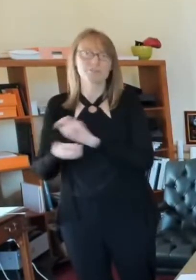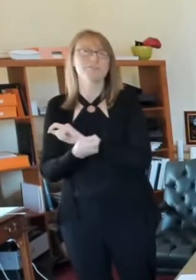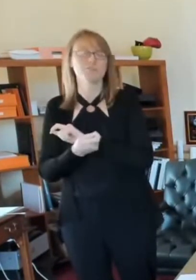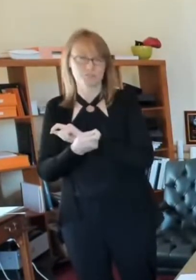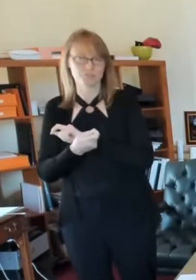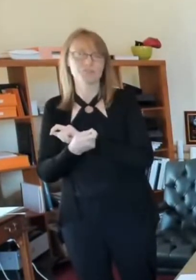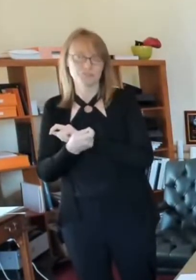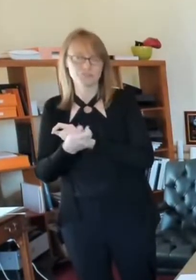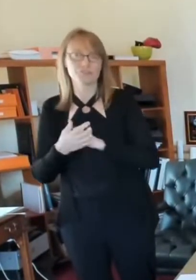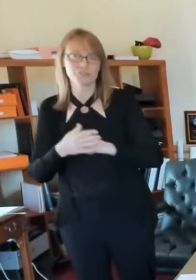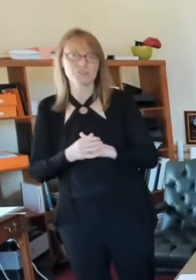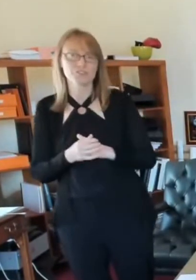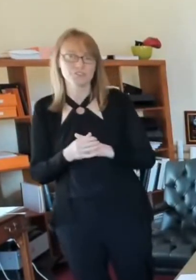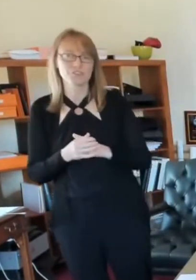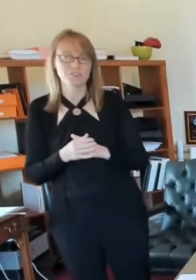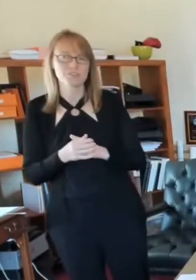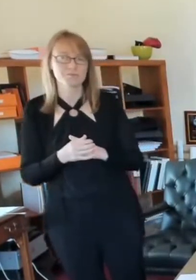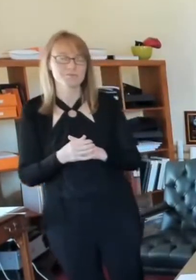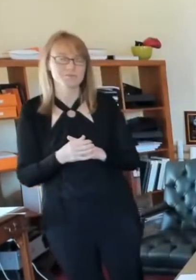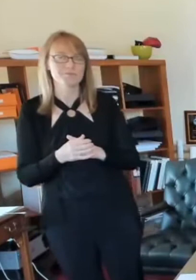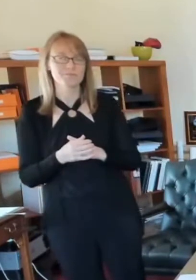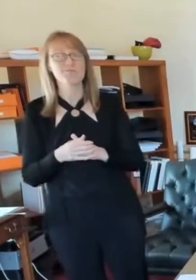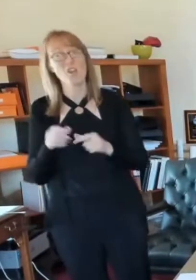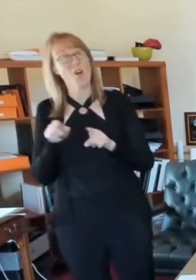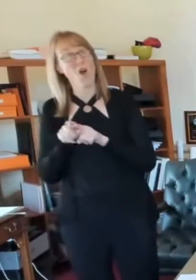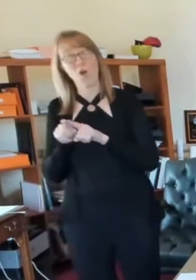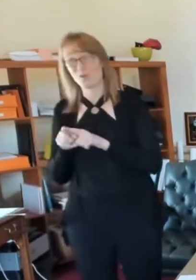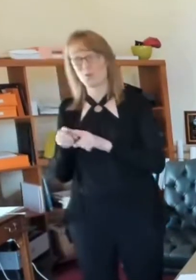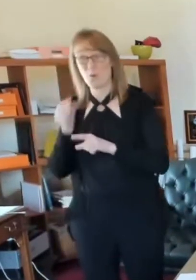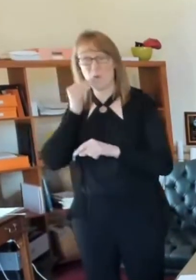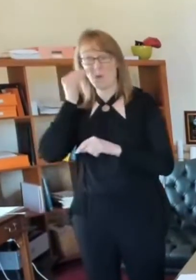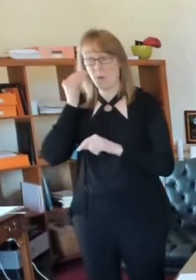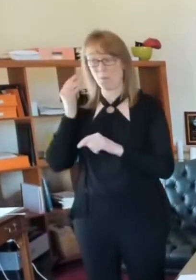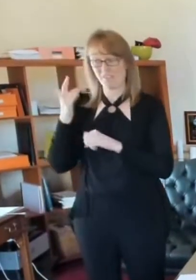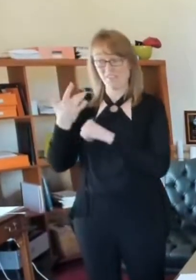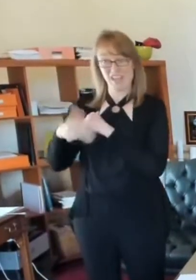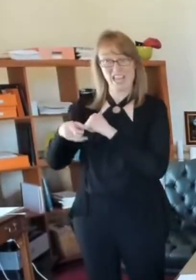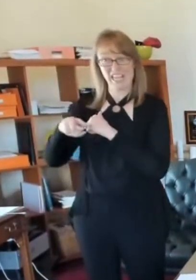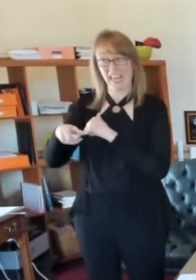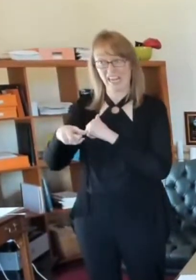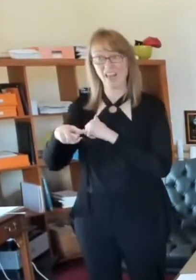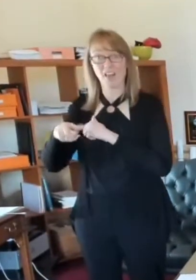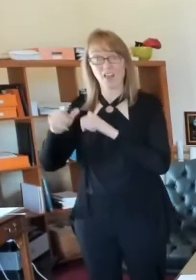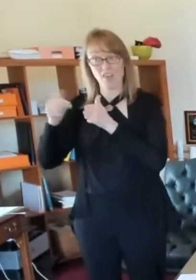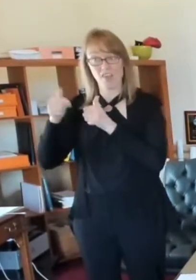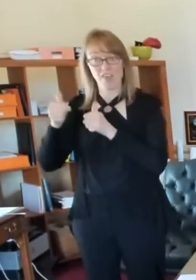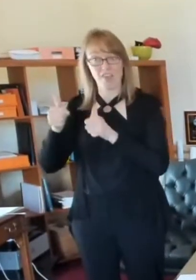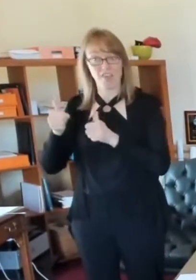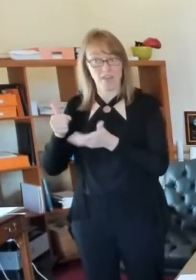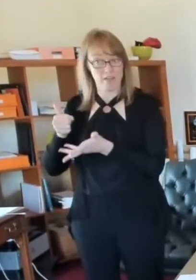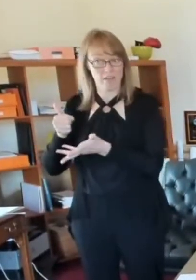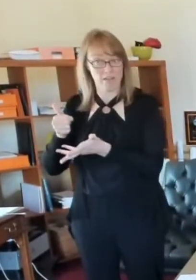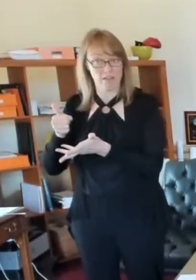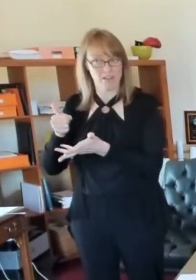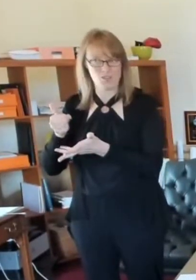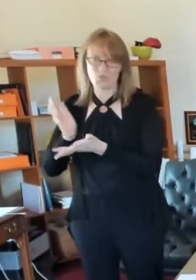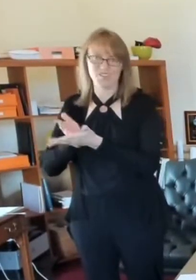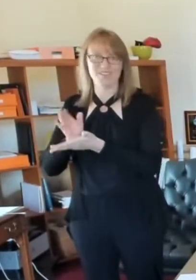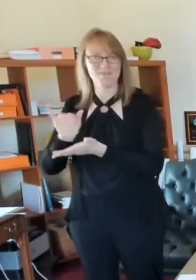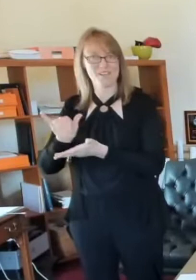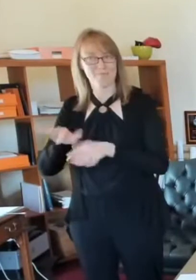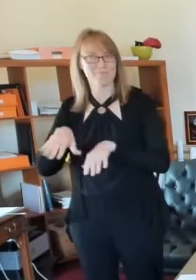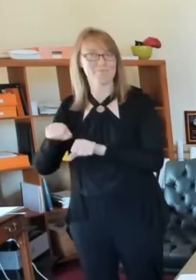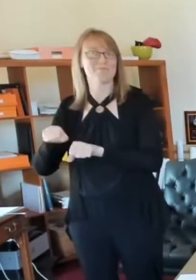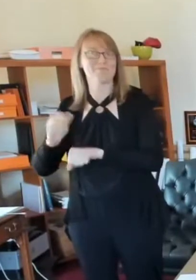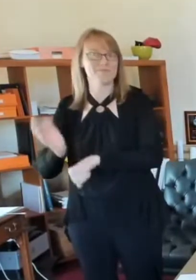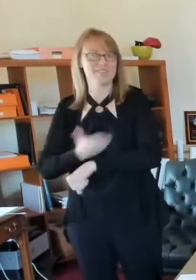vacant homes from becoming worse and worse and worse. You all have heard me say this before. Nothing good happens in a vacant